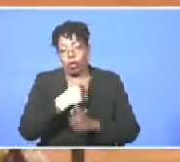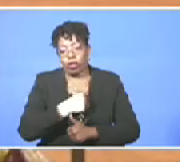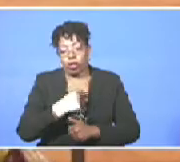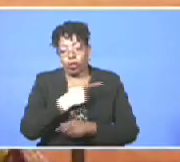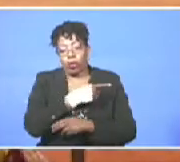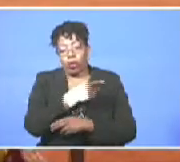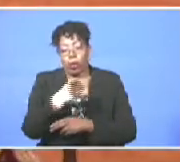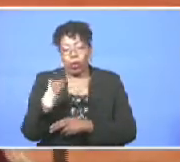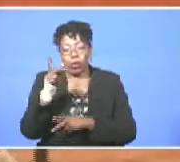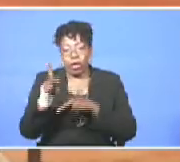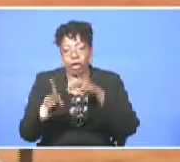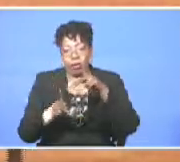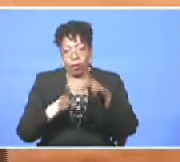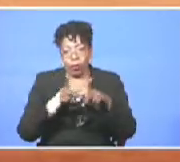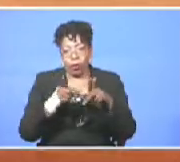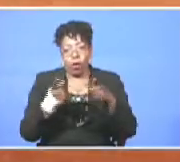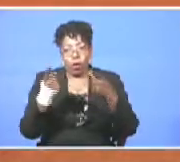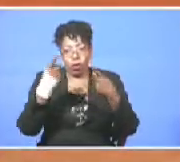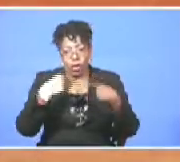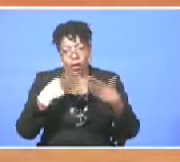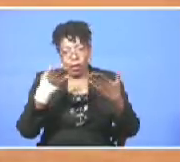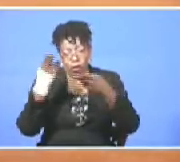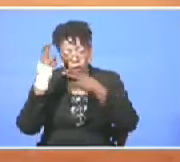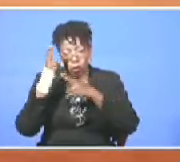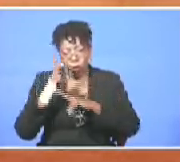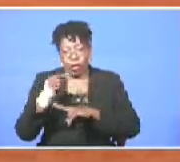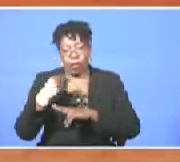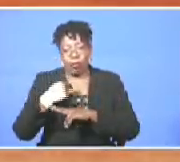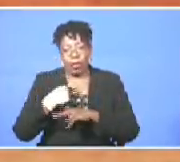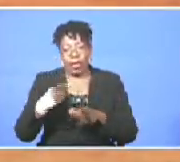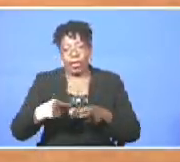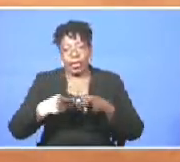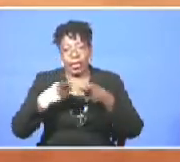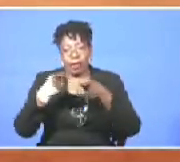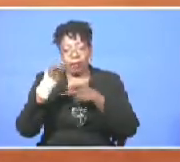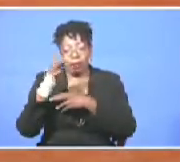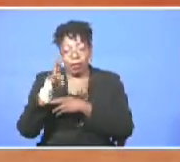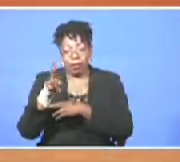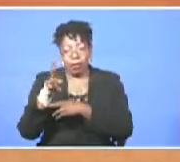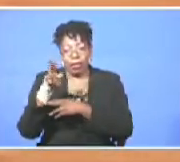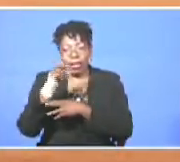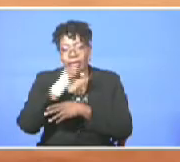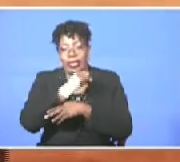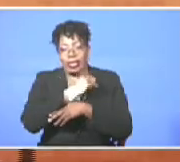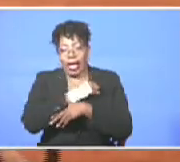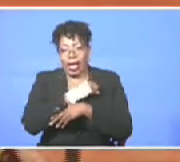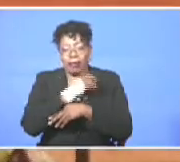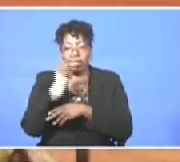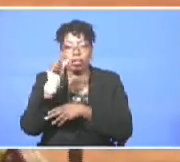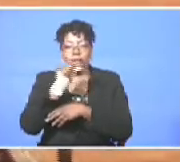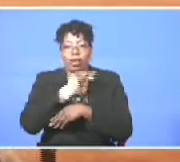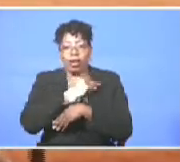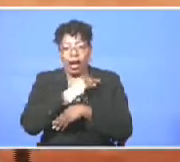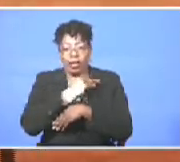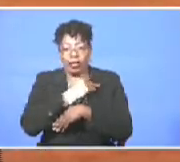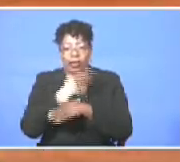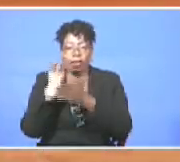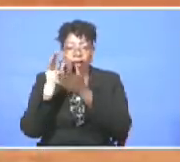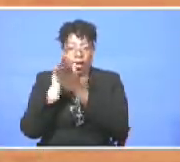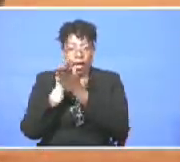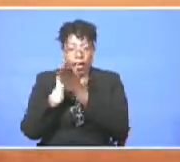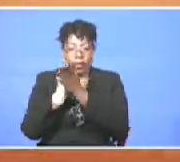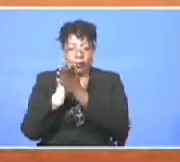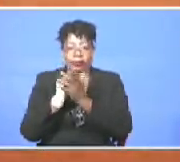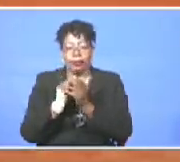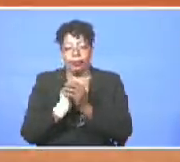people who stepped forward to honor me. So I think we should give Mr. Sands, Mr. Gardner, Ms. Jamie a big round of applause.